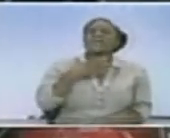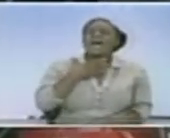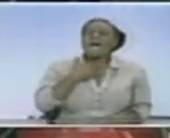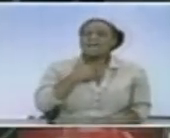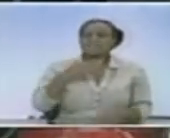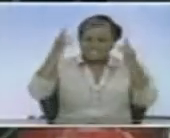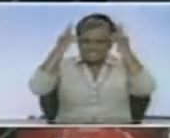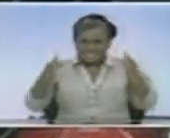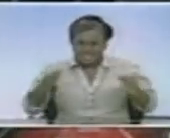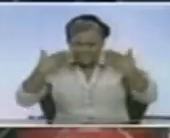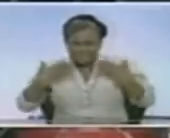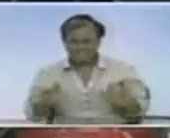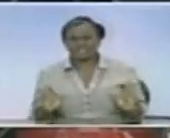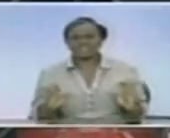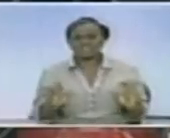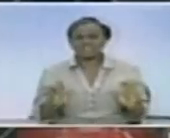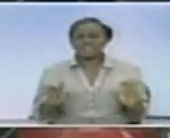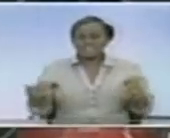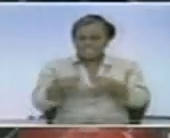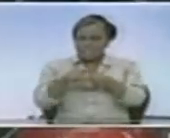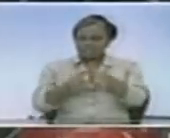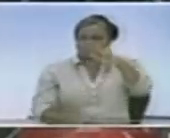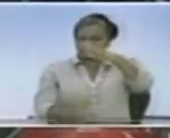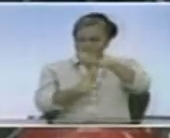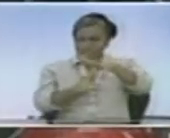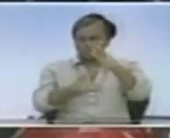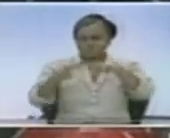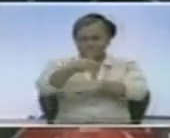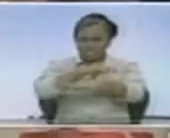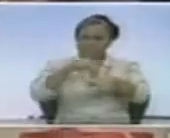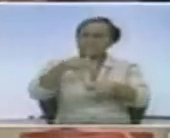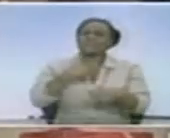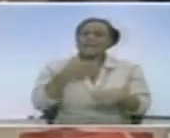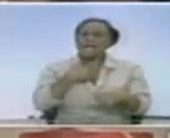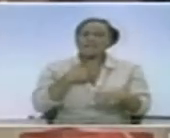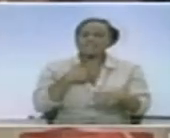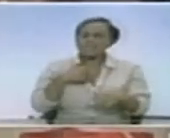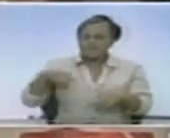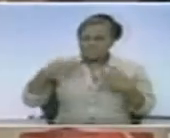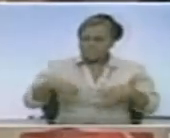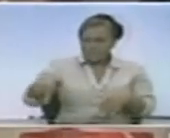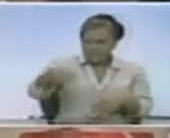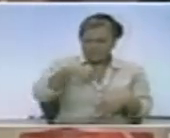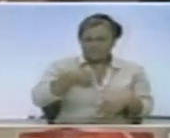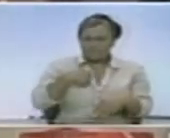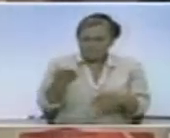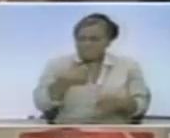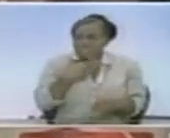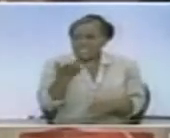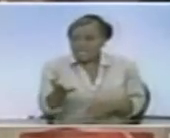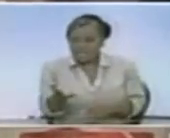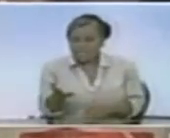decided as a head of state. But he had advisors around him, remember, and you were one of them. We were there,